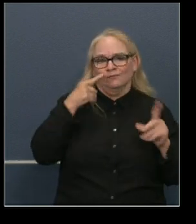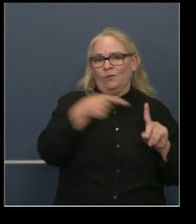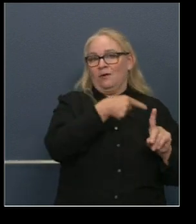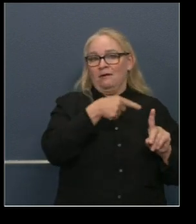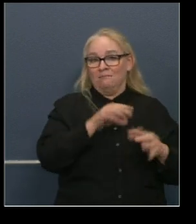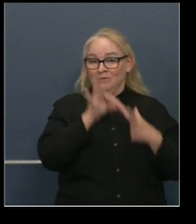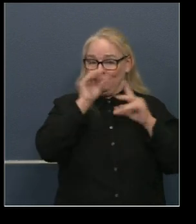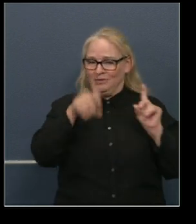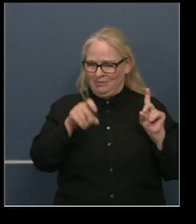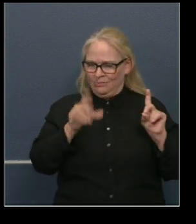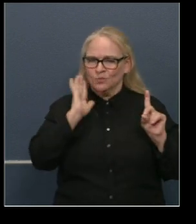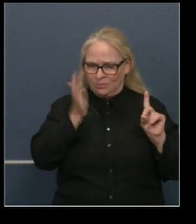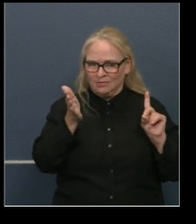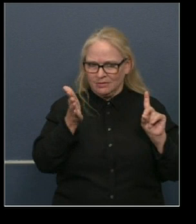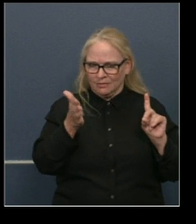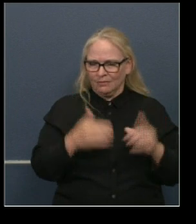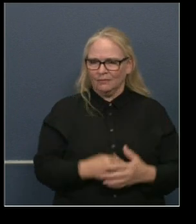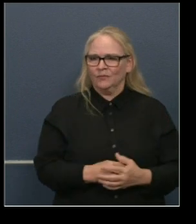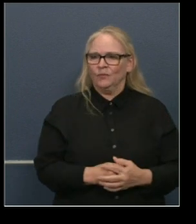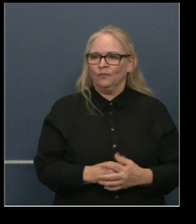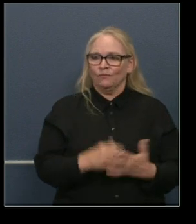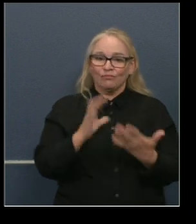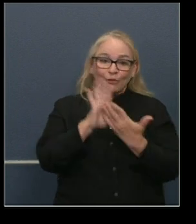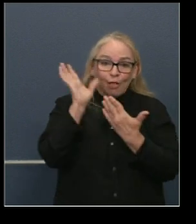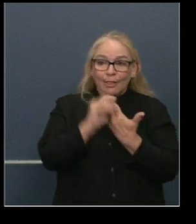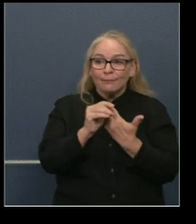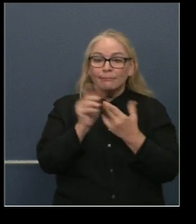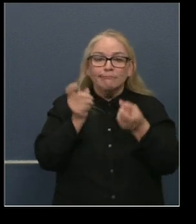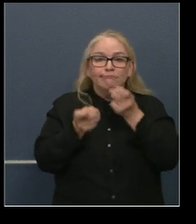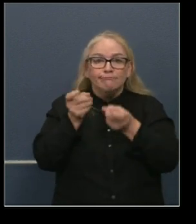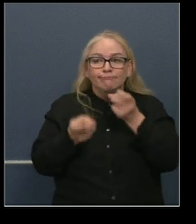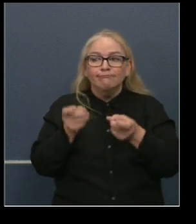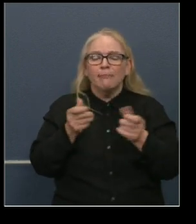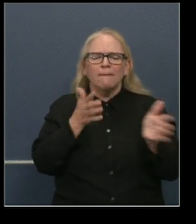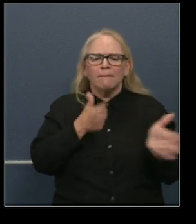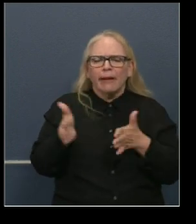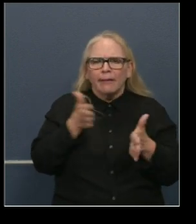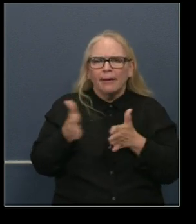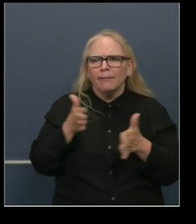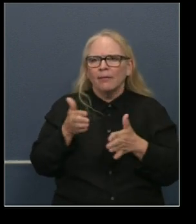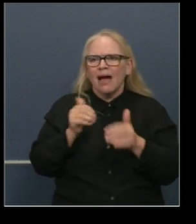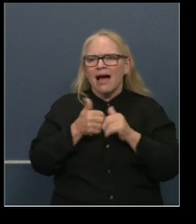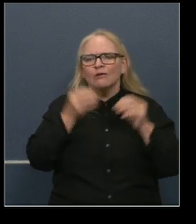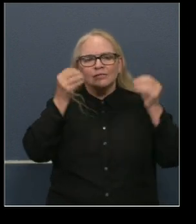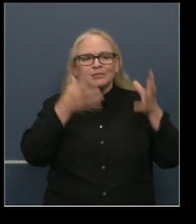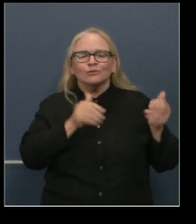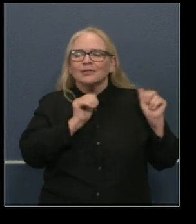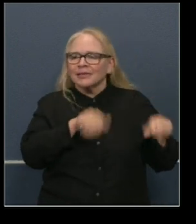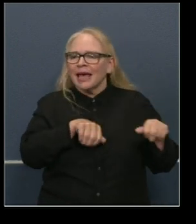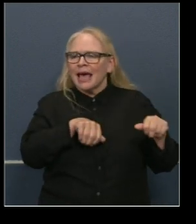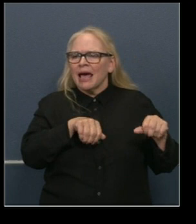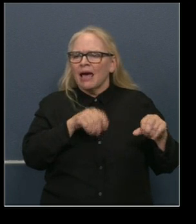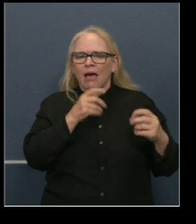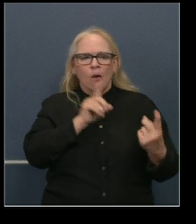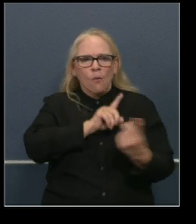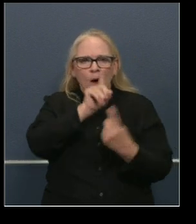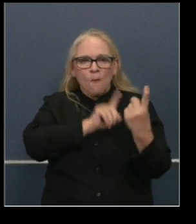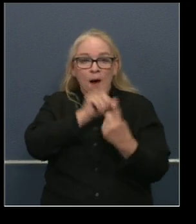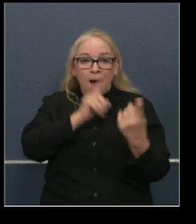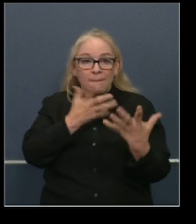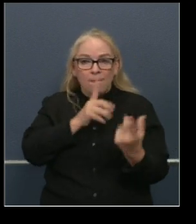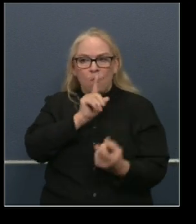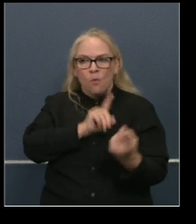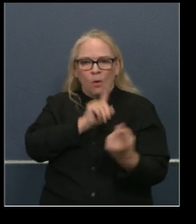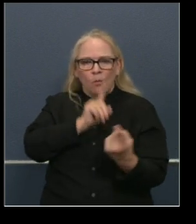needs, curriculum, and plans for how teachers will be able to do one-on-one as